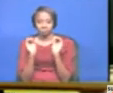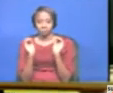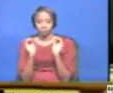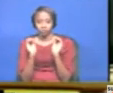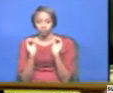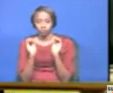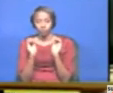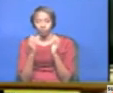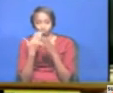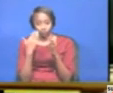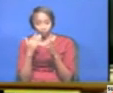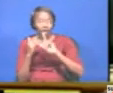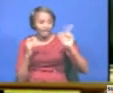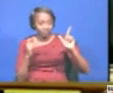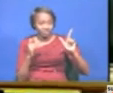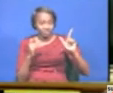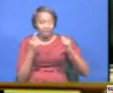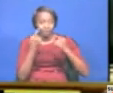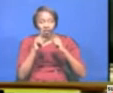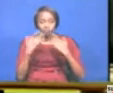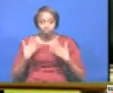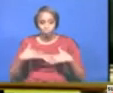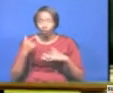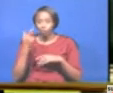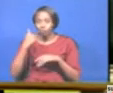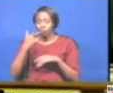use the right hand to actually